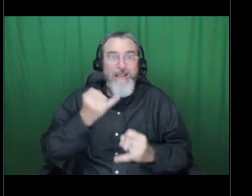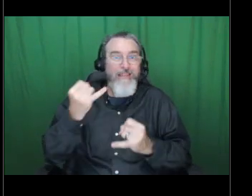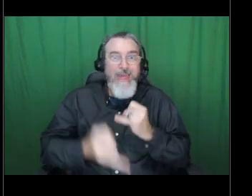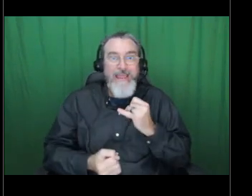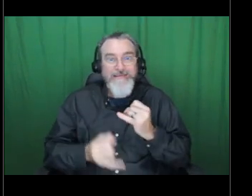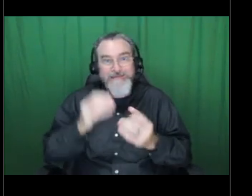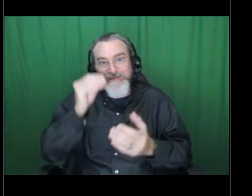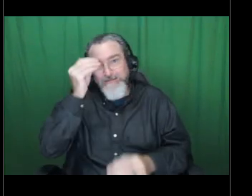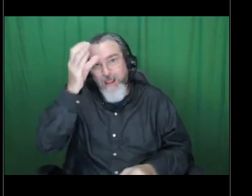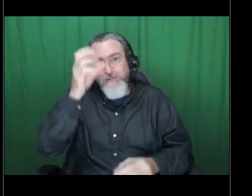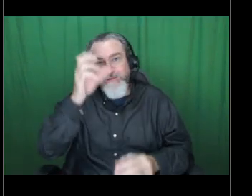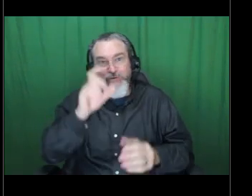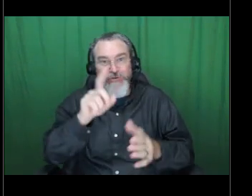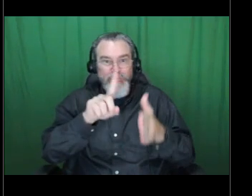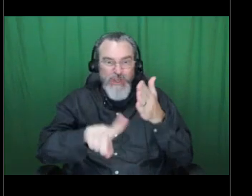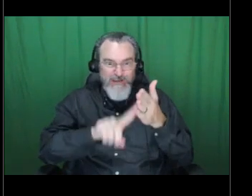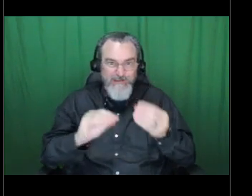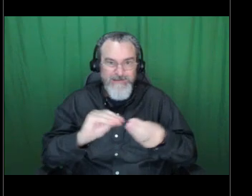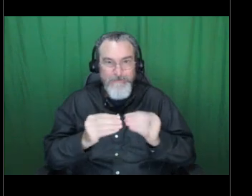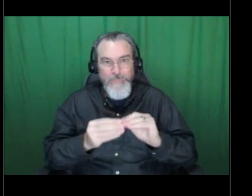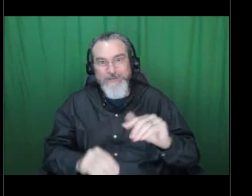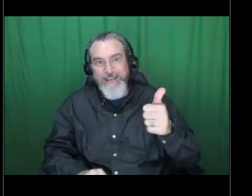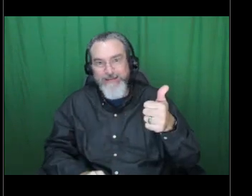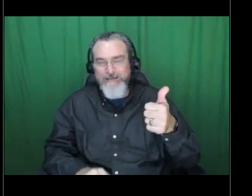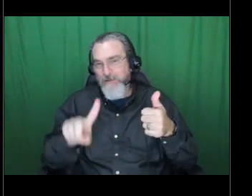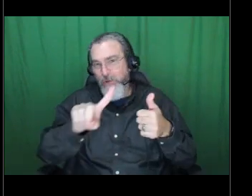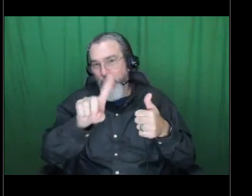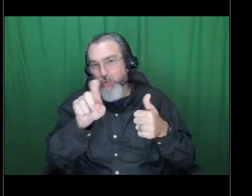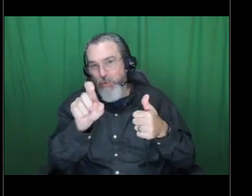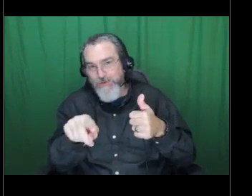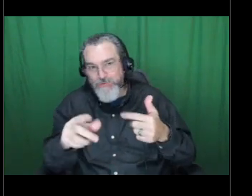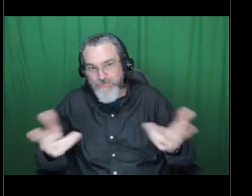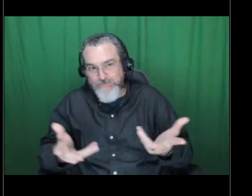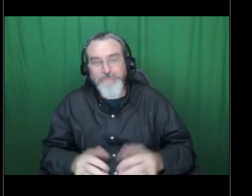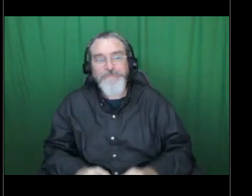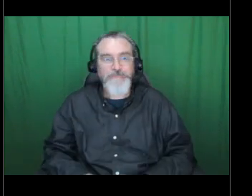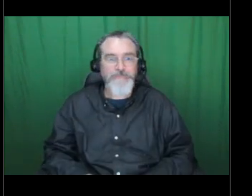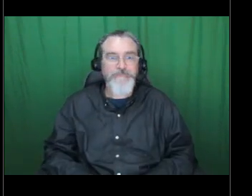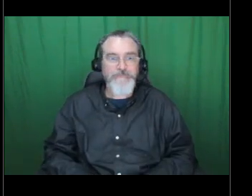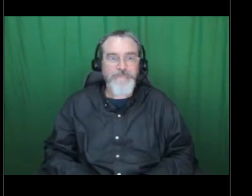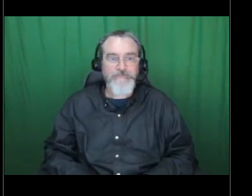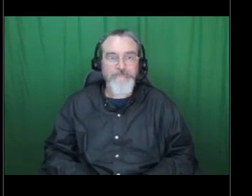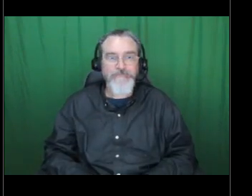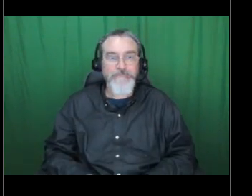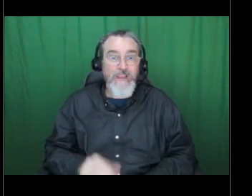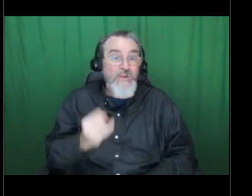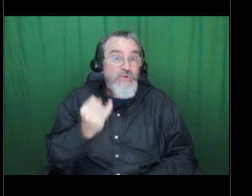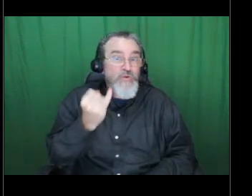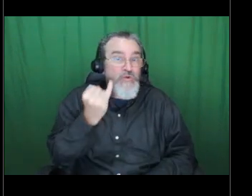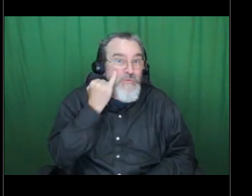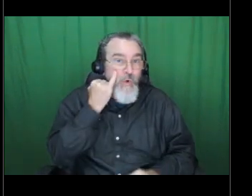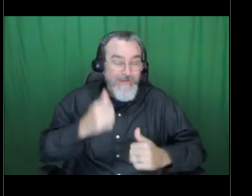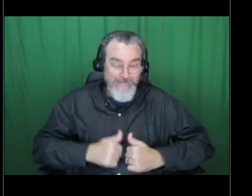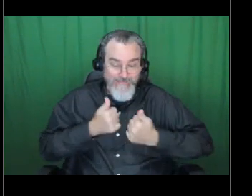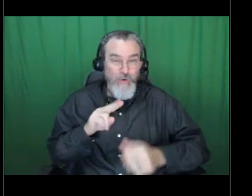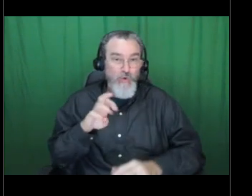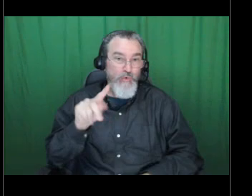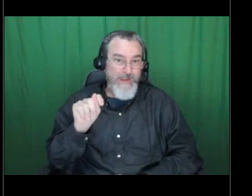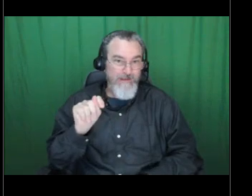check. And that knowledge check reads, if dwelling units are located above